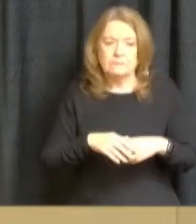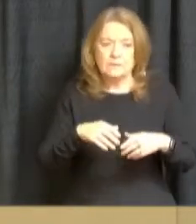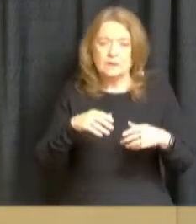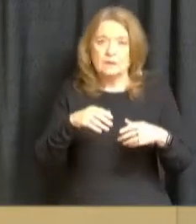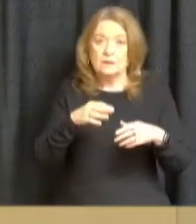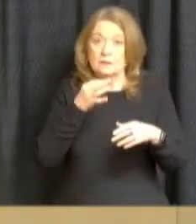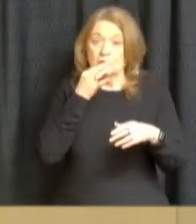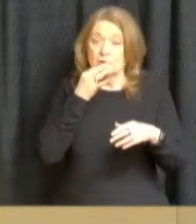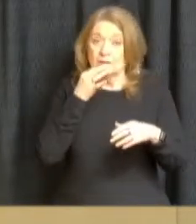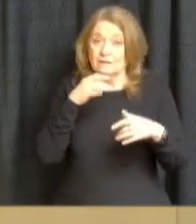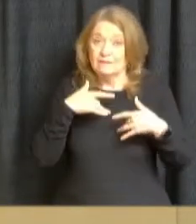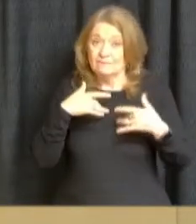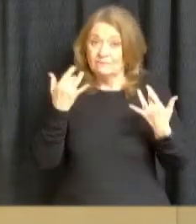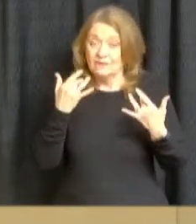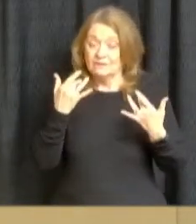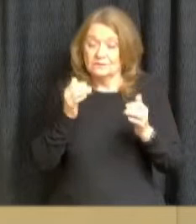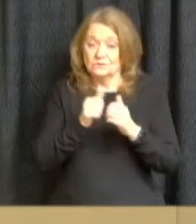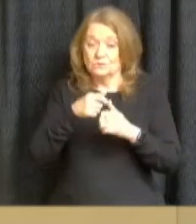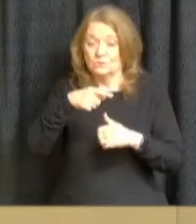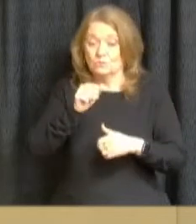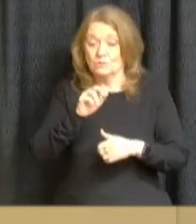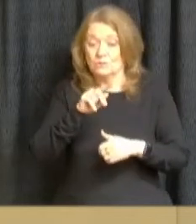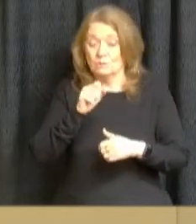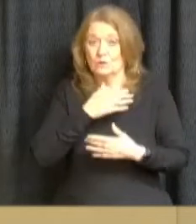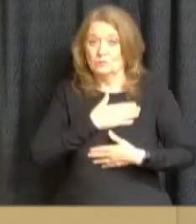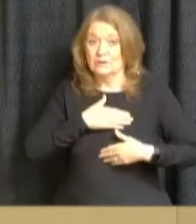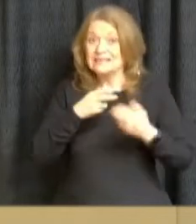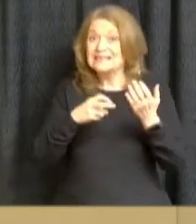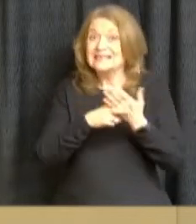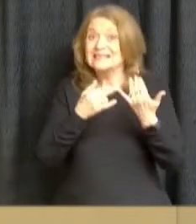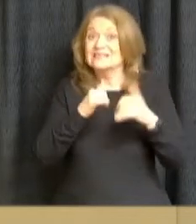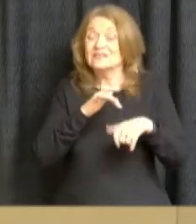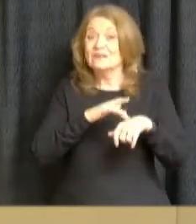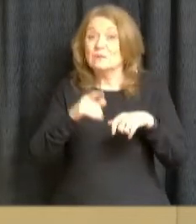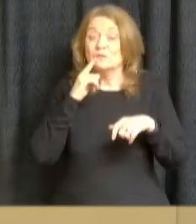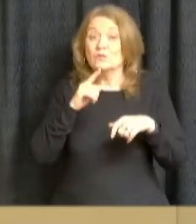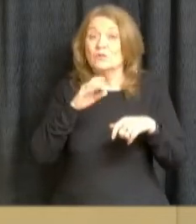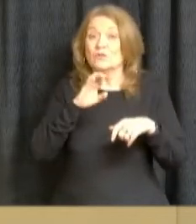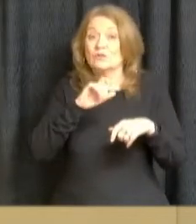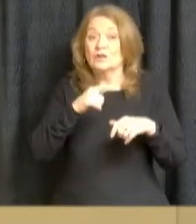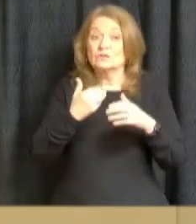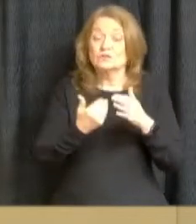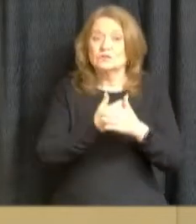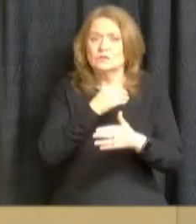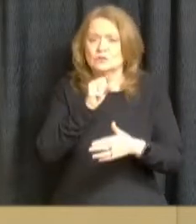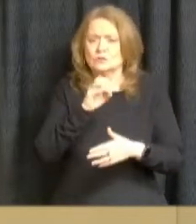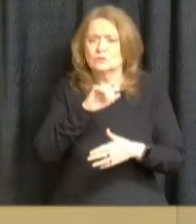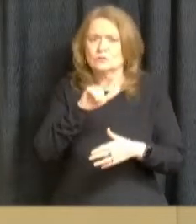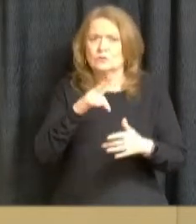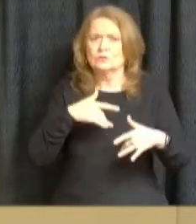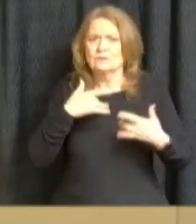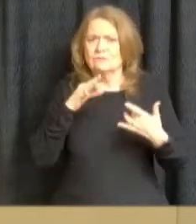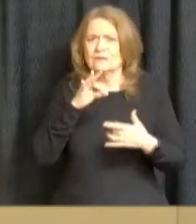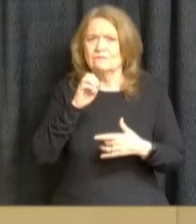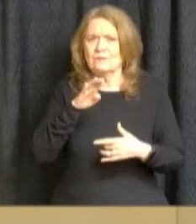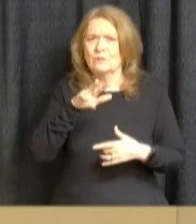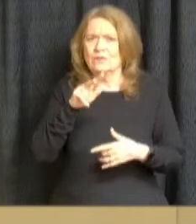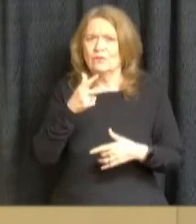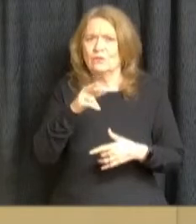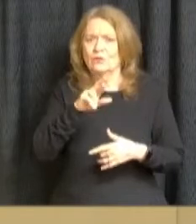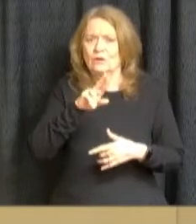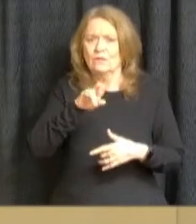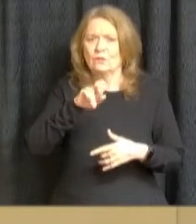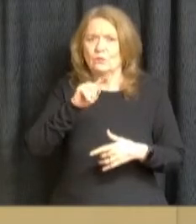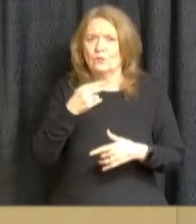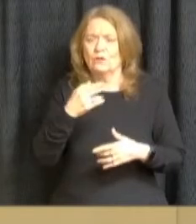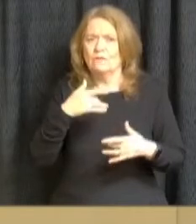Upcoming events with Parks and Rec. Tickets are still available for the new Clarksville social event on February 3rd at the Wilma Rudolph Event Center.